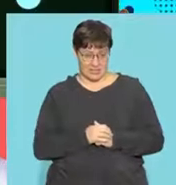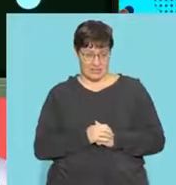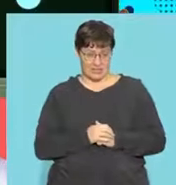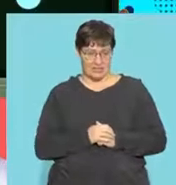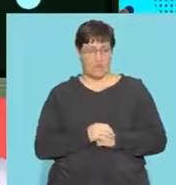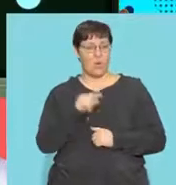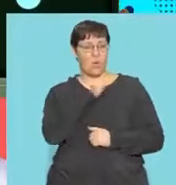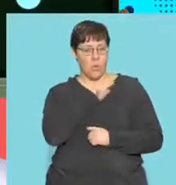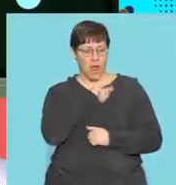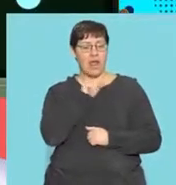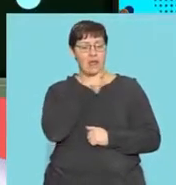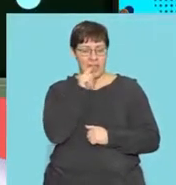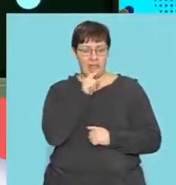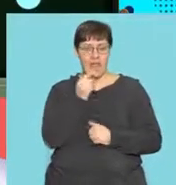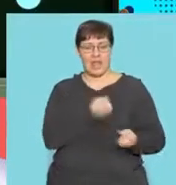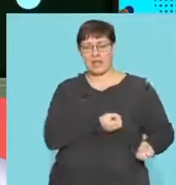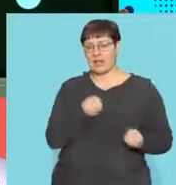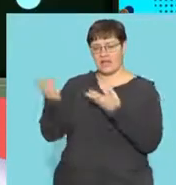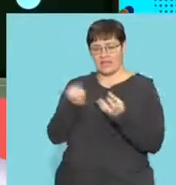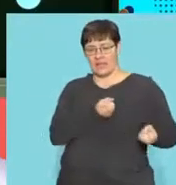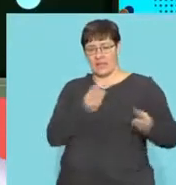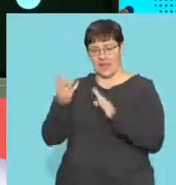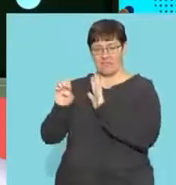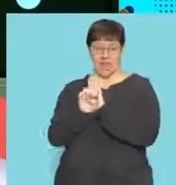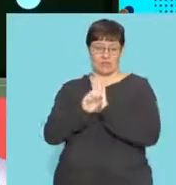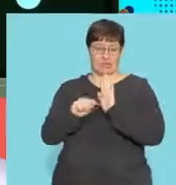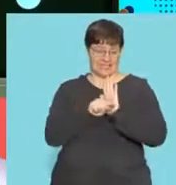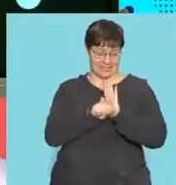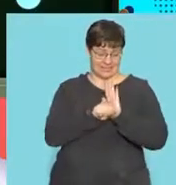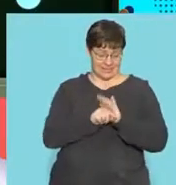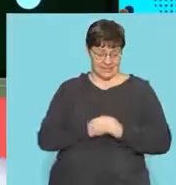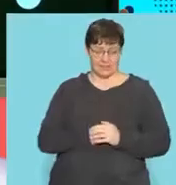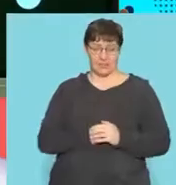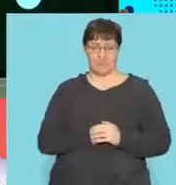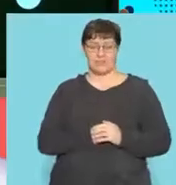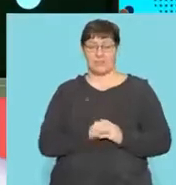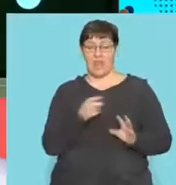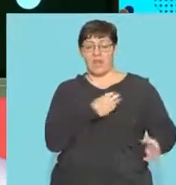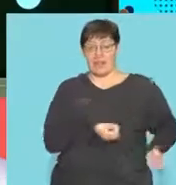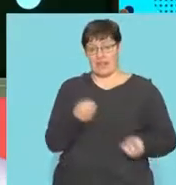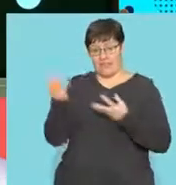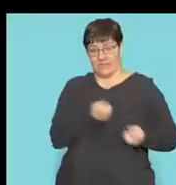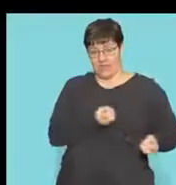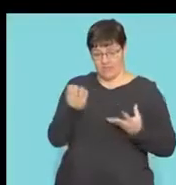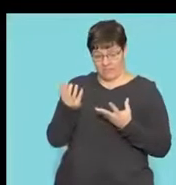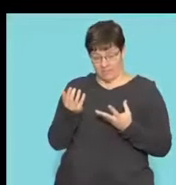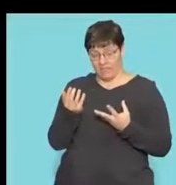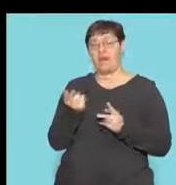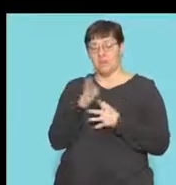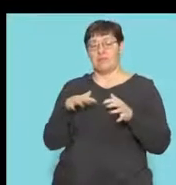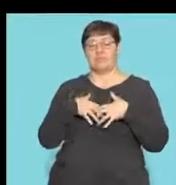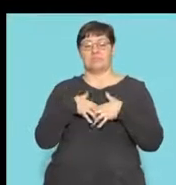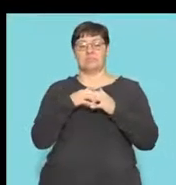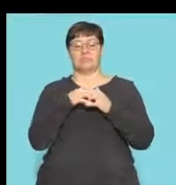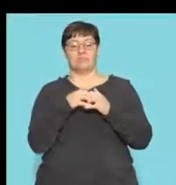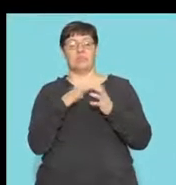So they are going to lose electrons. They're going to donate electrons in this process. And when they donate